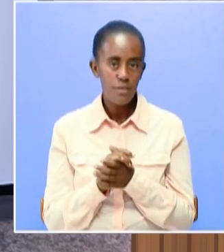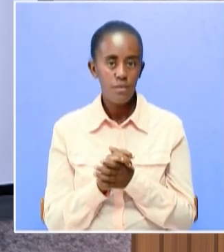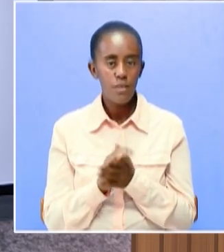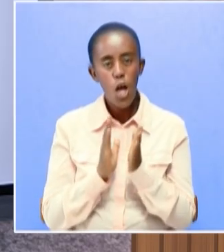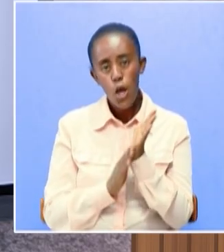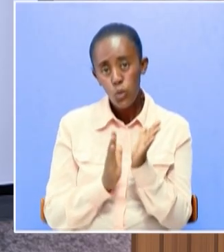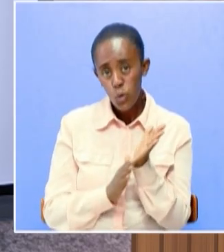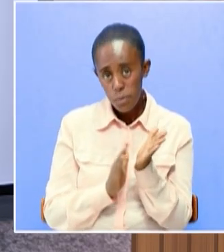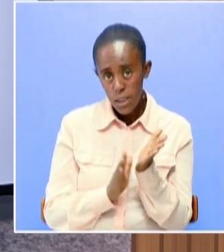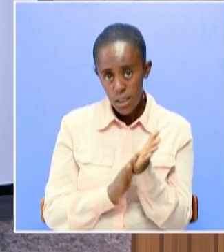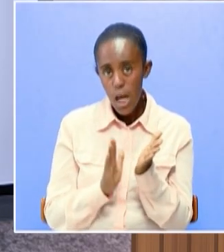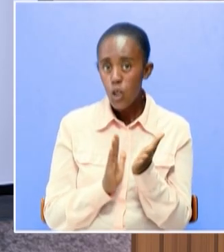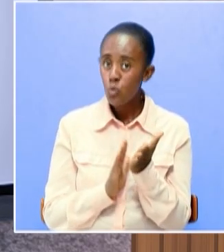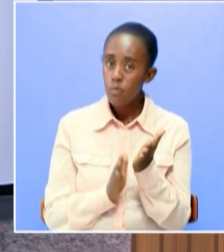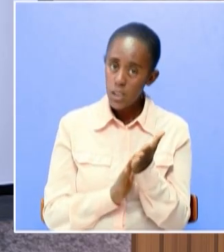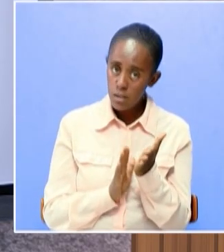Look, excuse me.